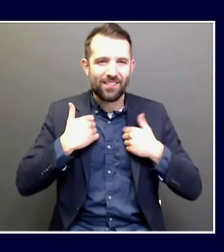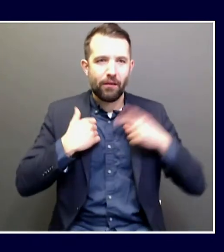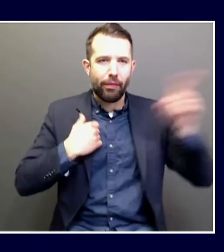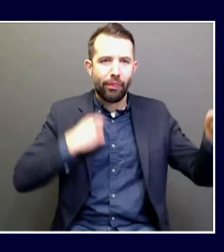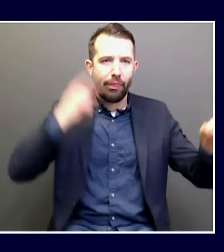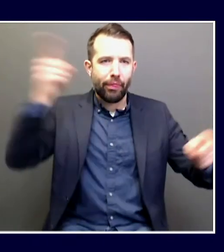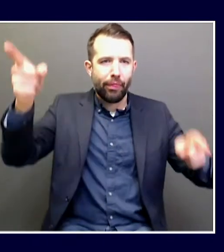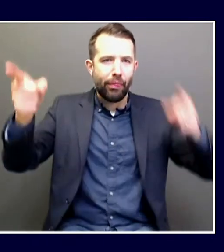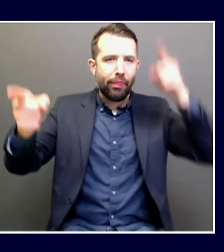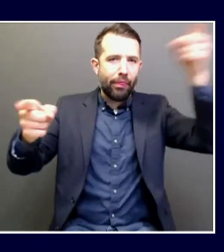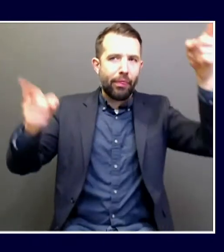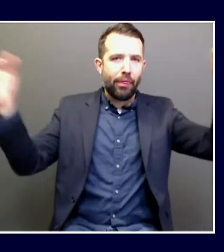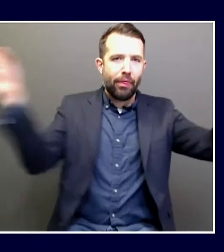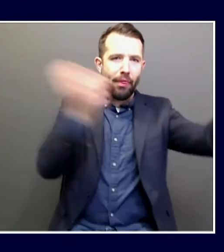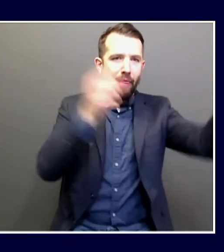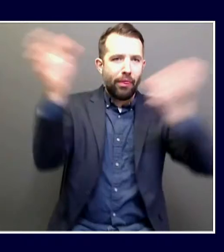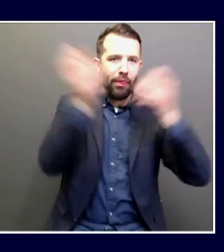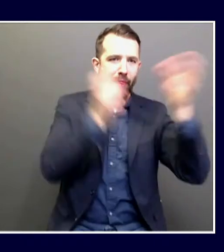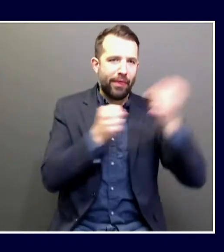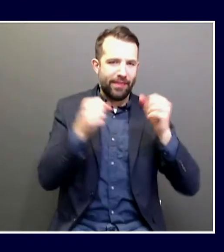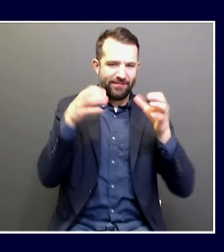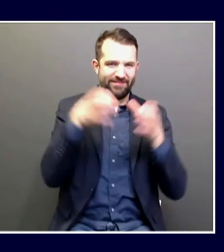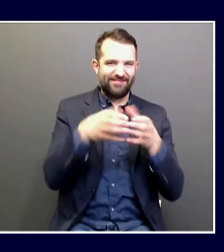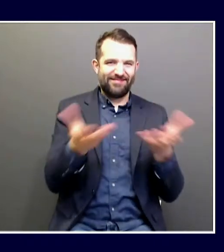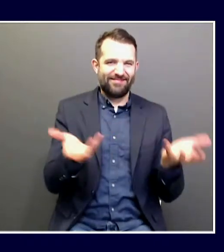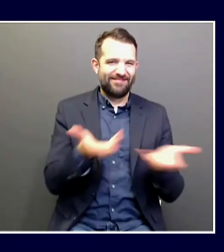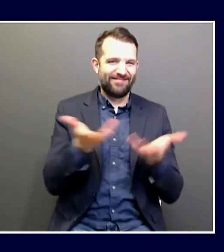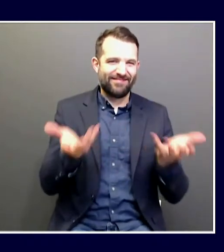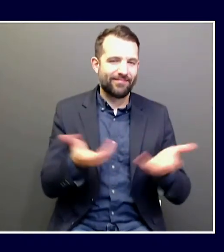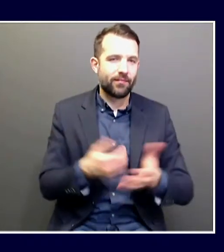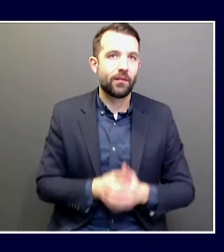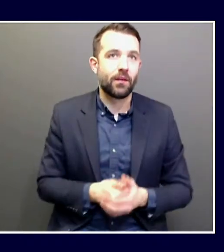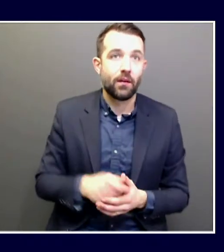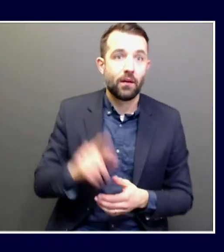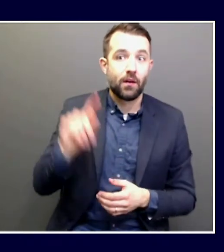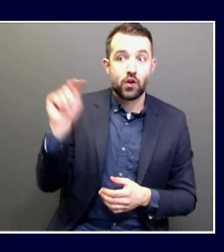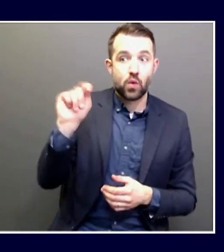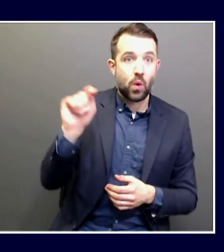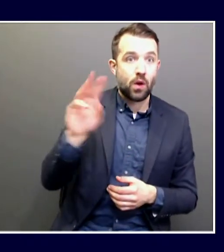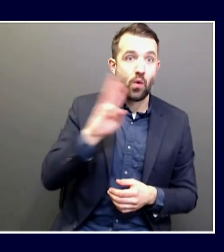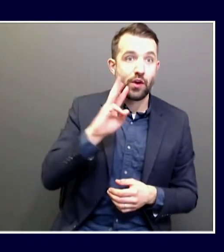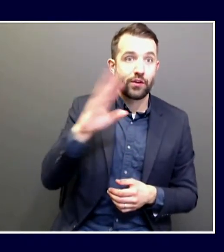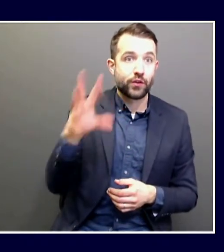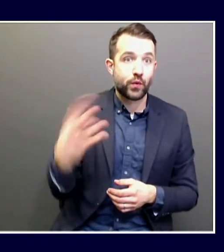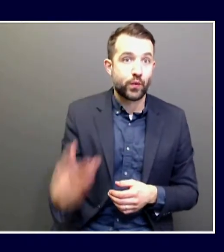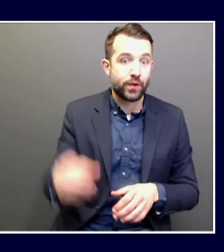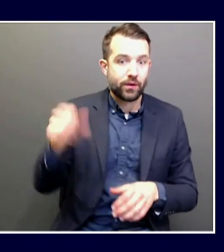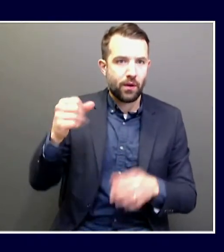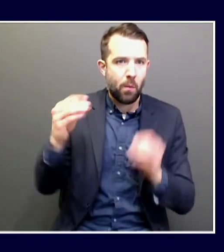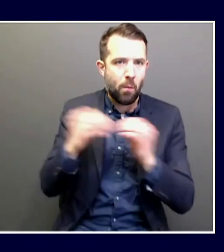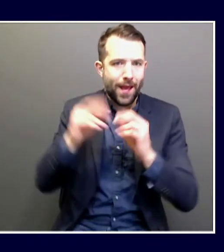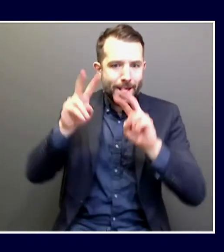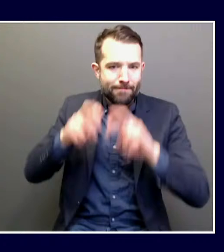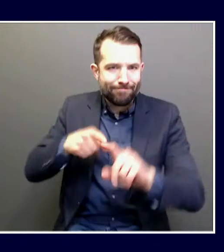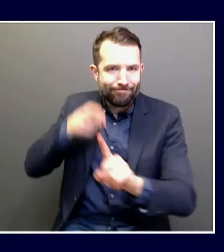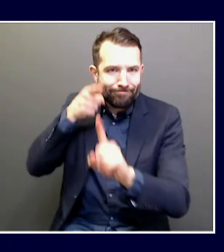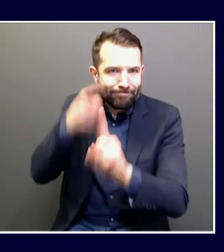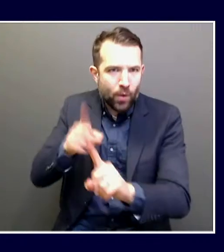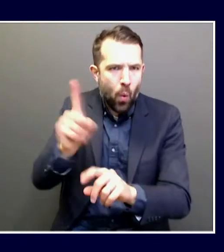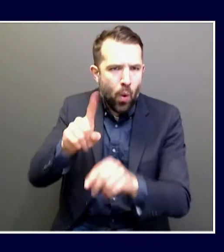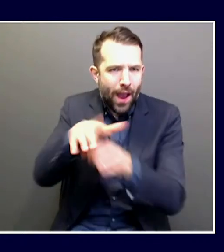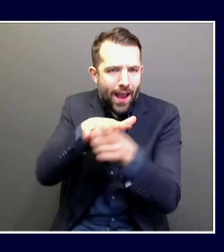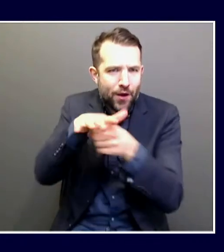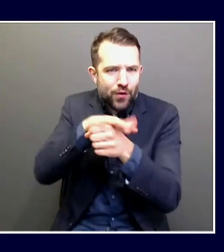hospitalized may not be where they live. It's important to note that wastewater testing is not diagnostic